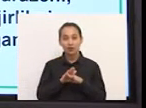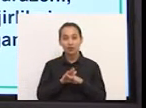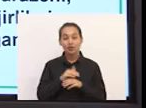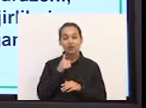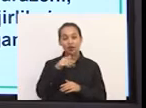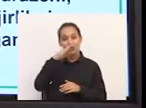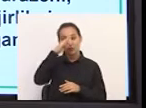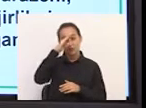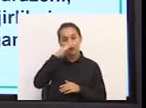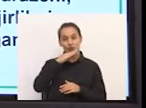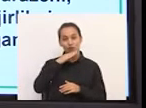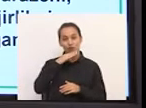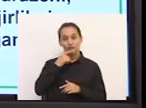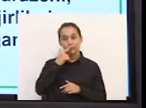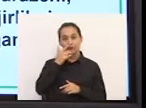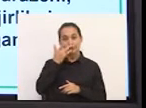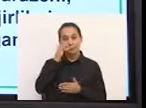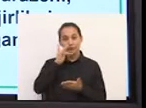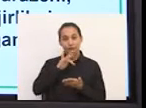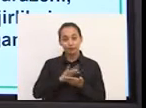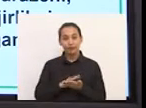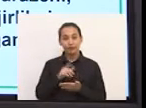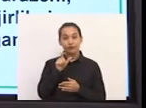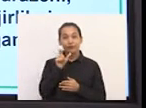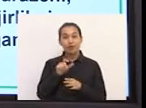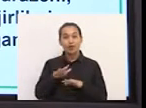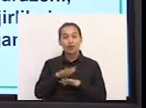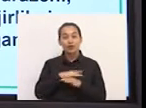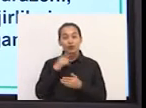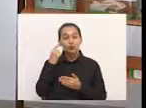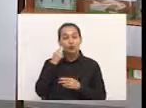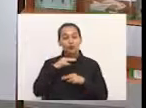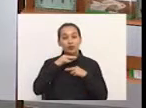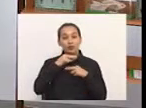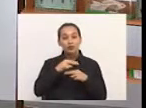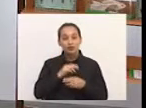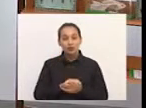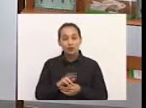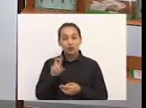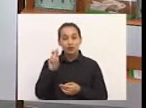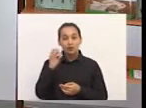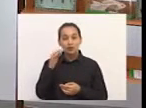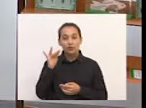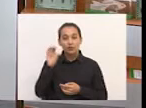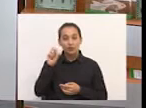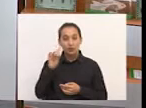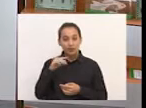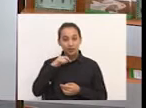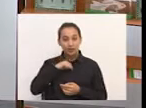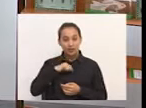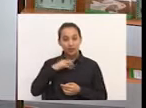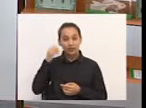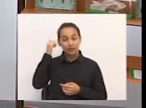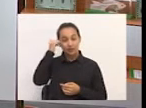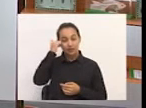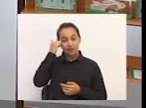ota, oriyatli, xalqparvar. Bu o'rinlarda boysarini yana bir xislatlarini eslatib